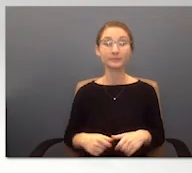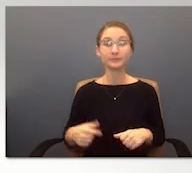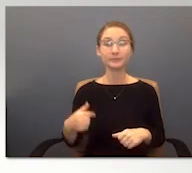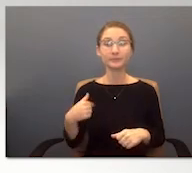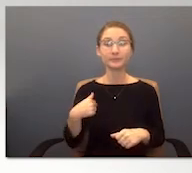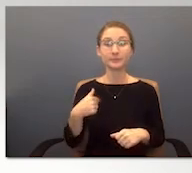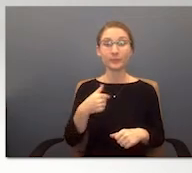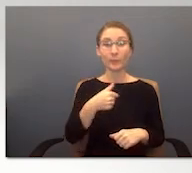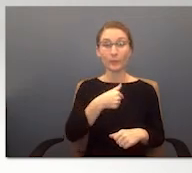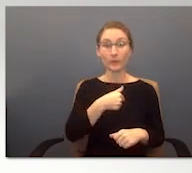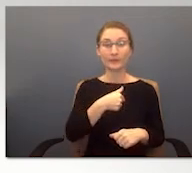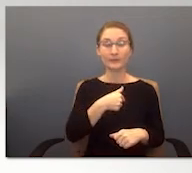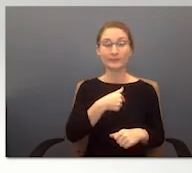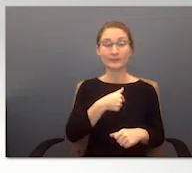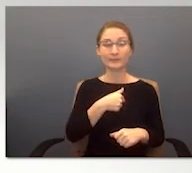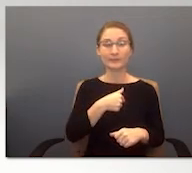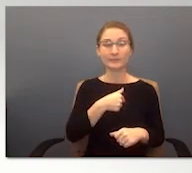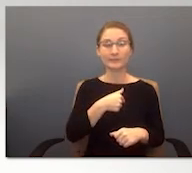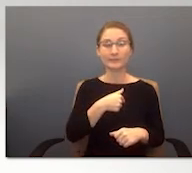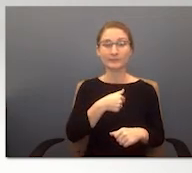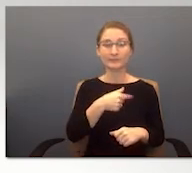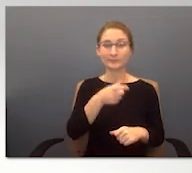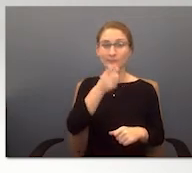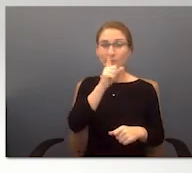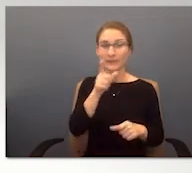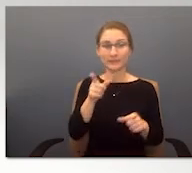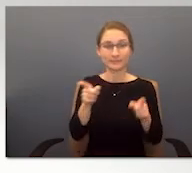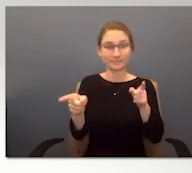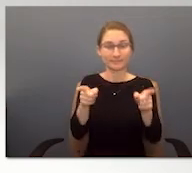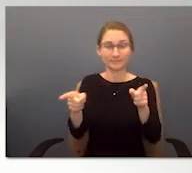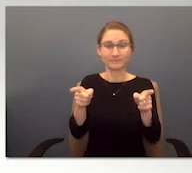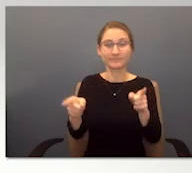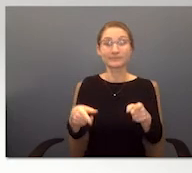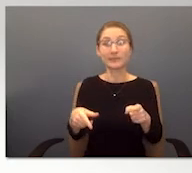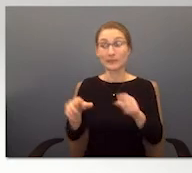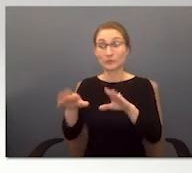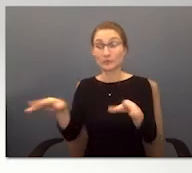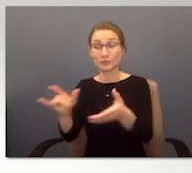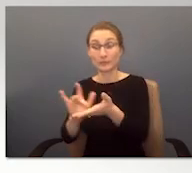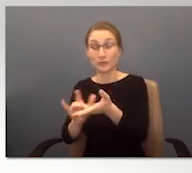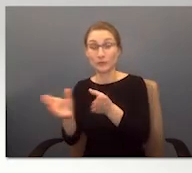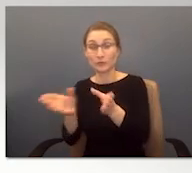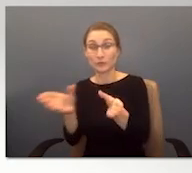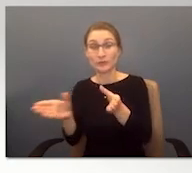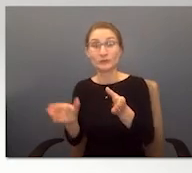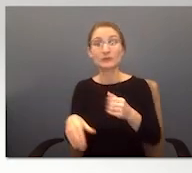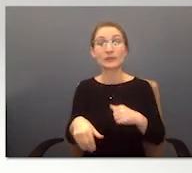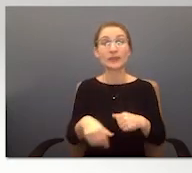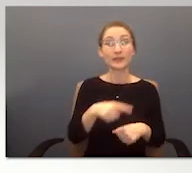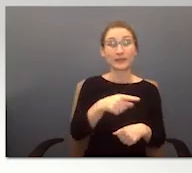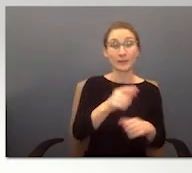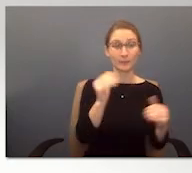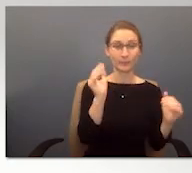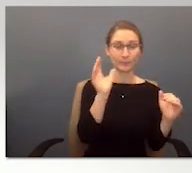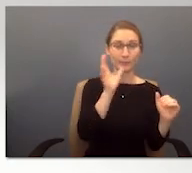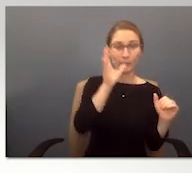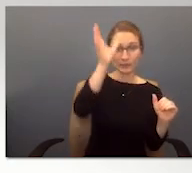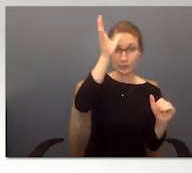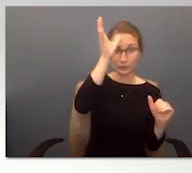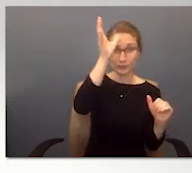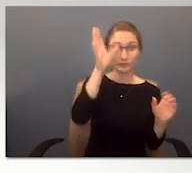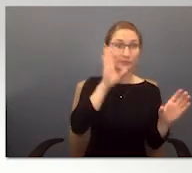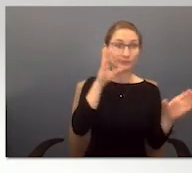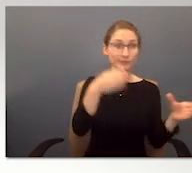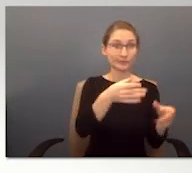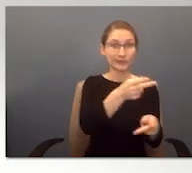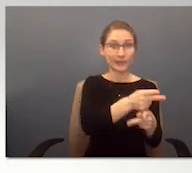Health between maternal child health and children's medical services for children and youth with special health care needs. Our priorities right